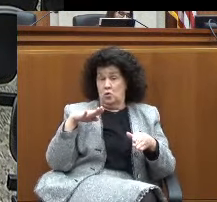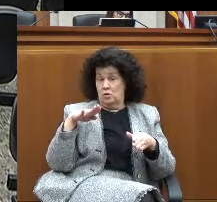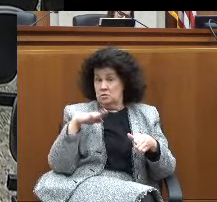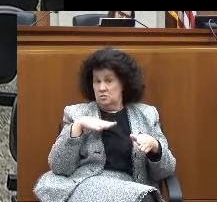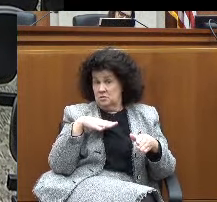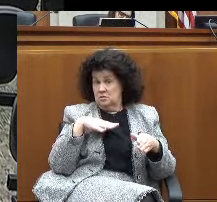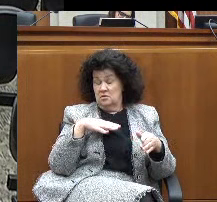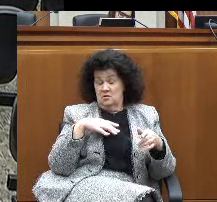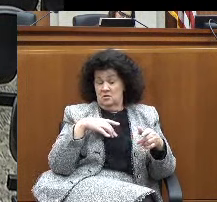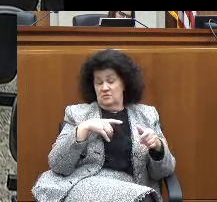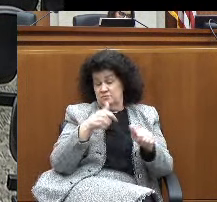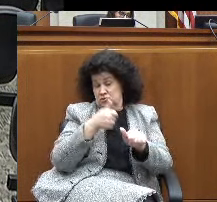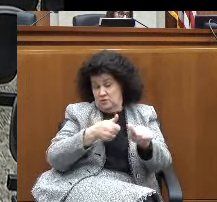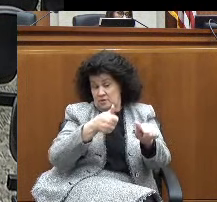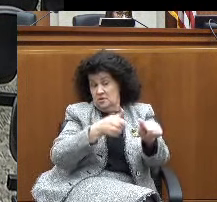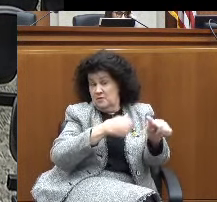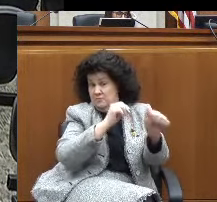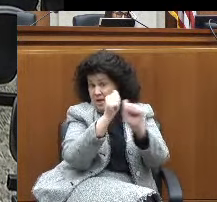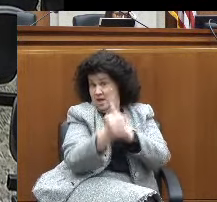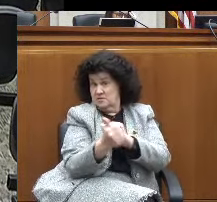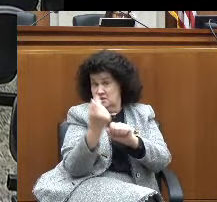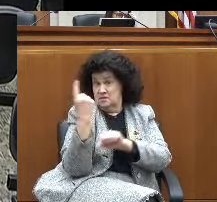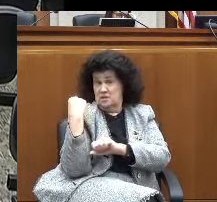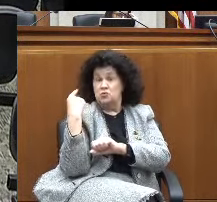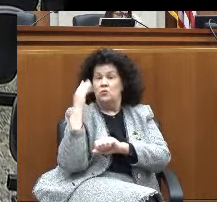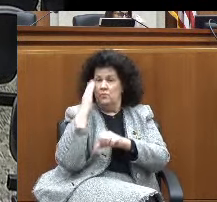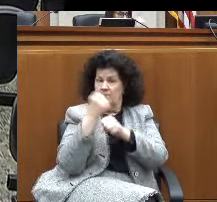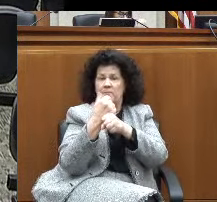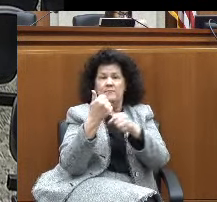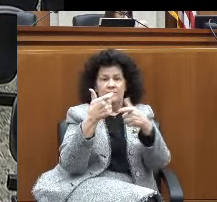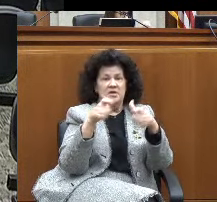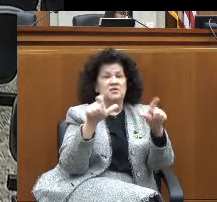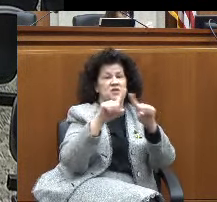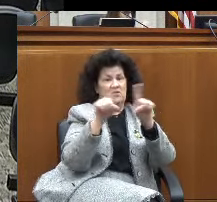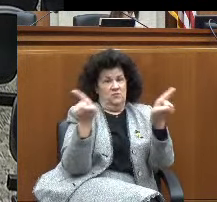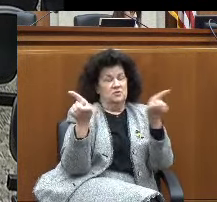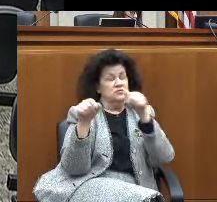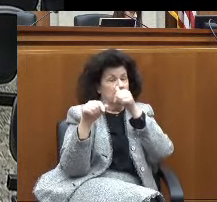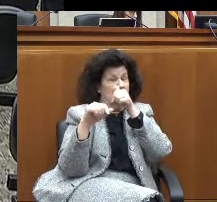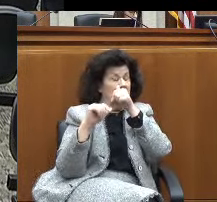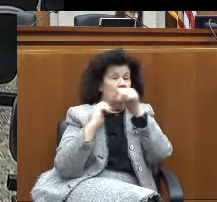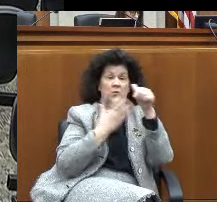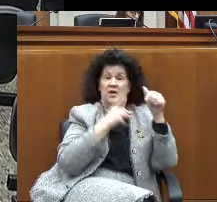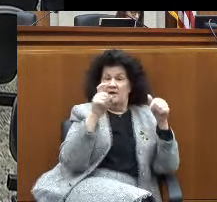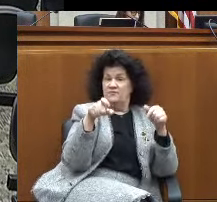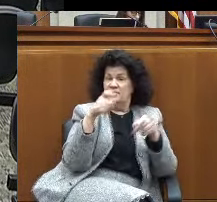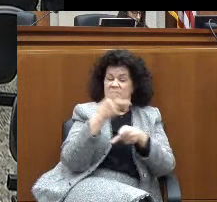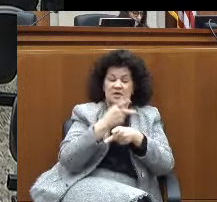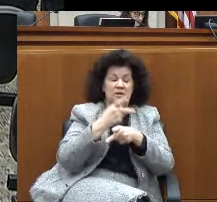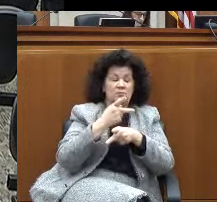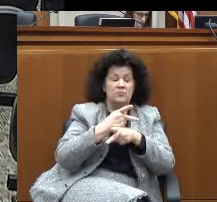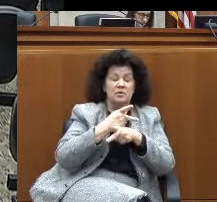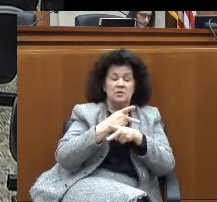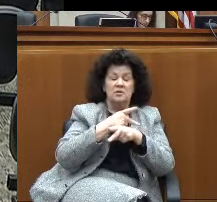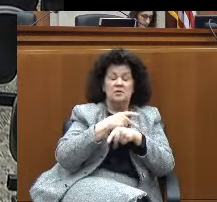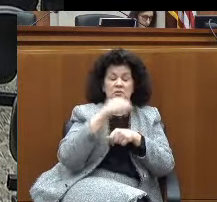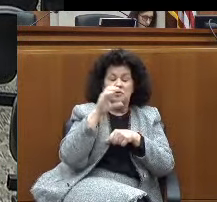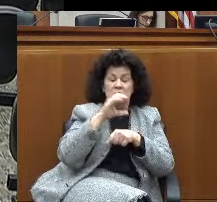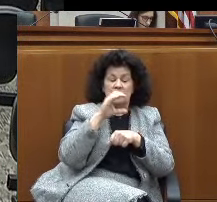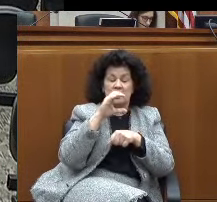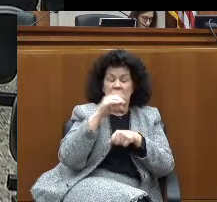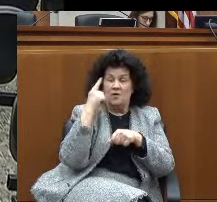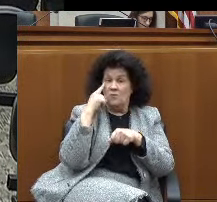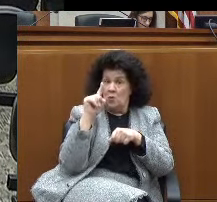make a difference in the long term. There are 2 or 3 very key things I think will help, but we need to keep looking for opportunities like